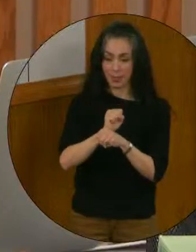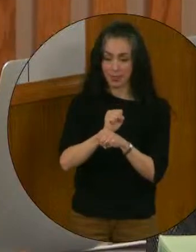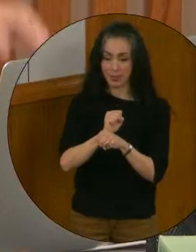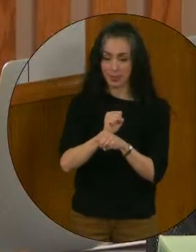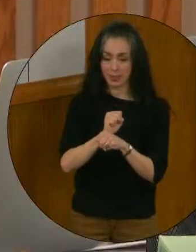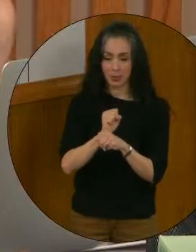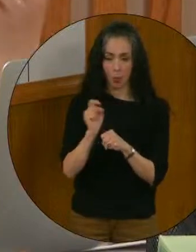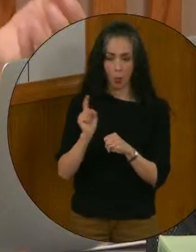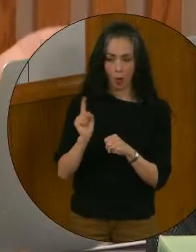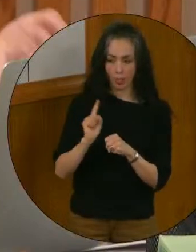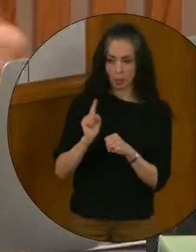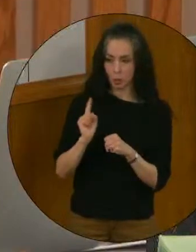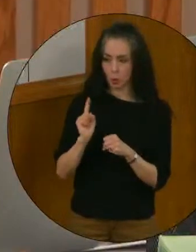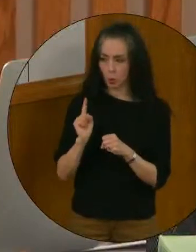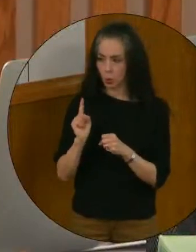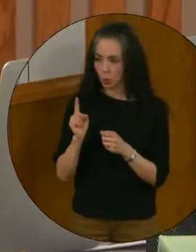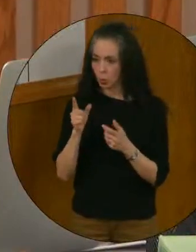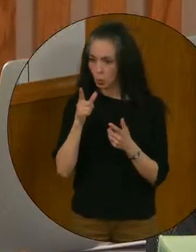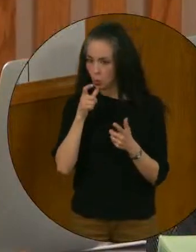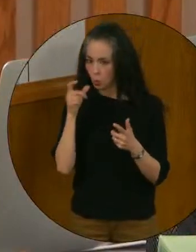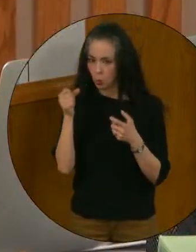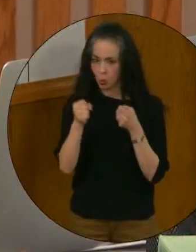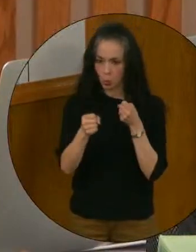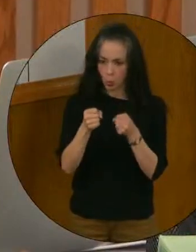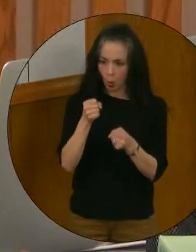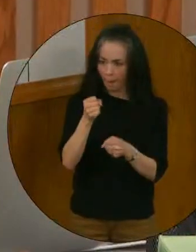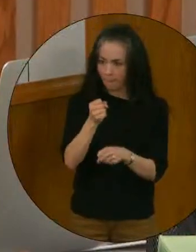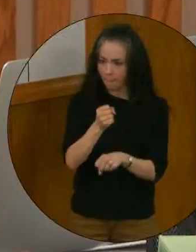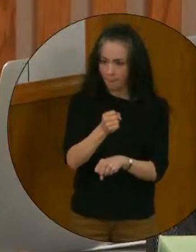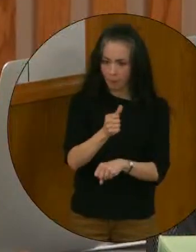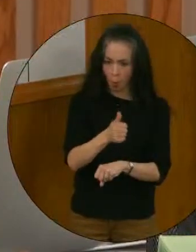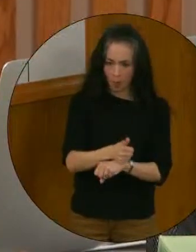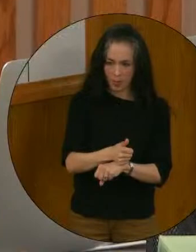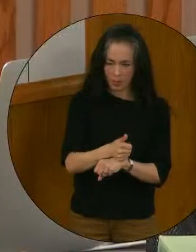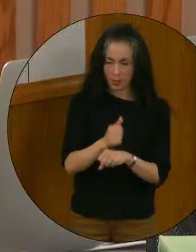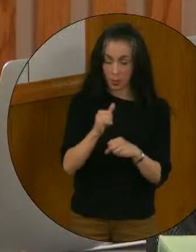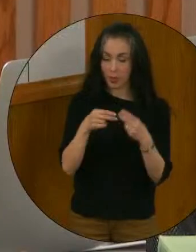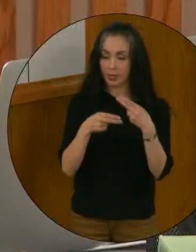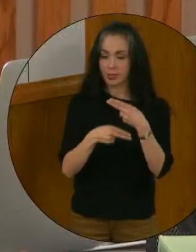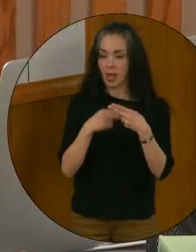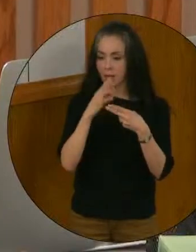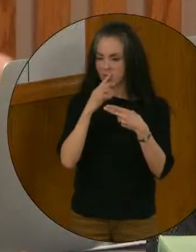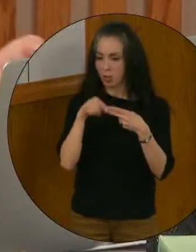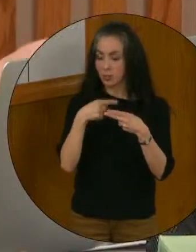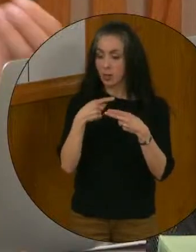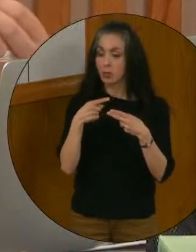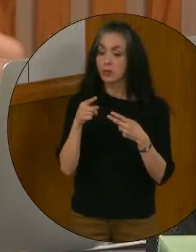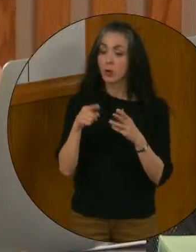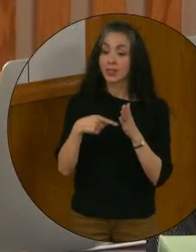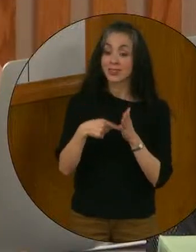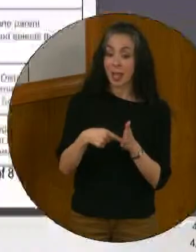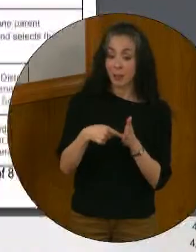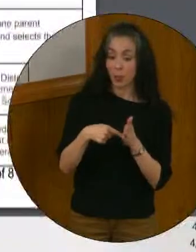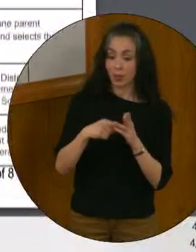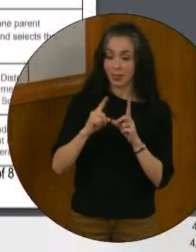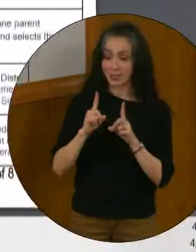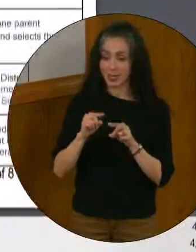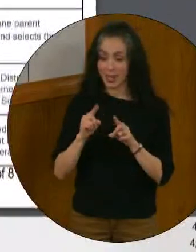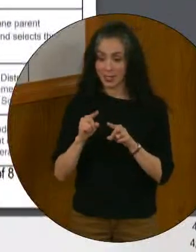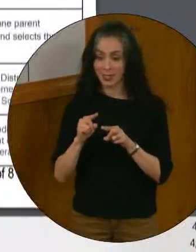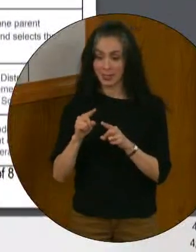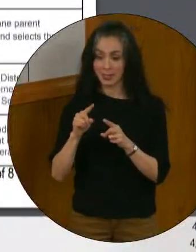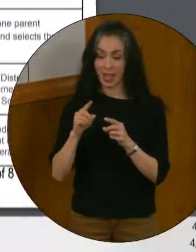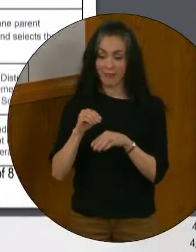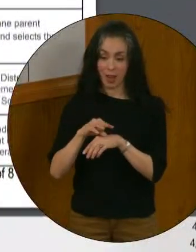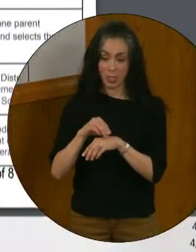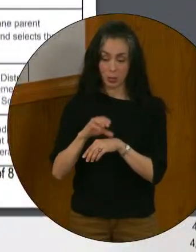Where do the appointments come from? I think is this what this slide really talks about. For example, the Attendance Zone Advisory Committee, each board